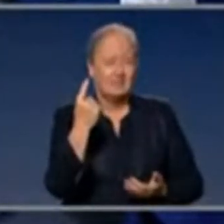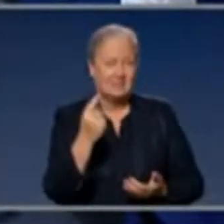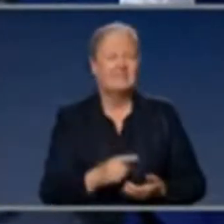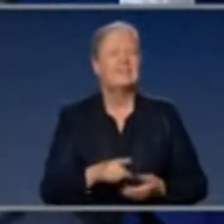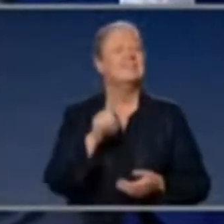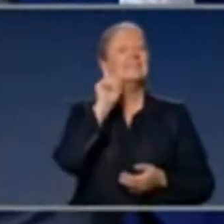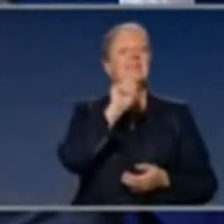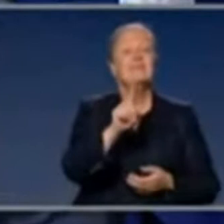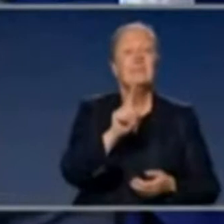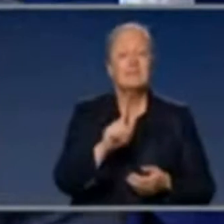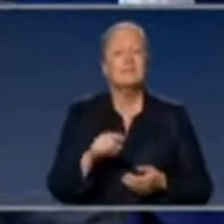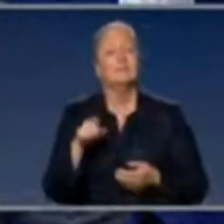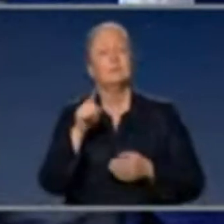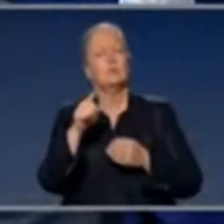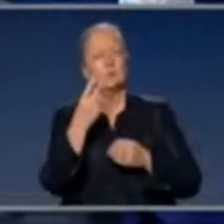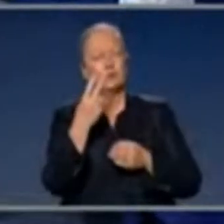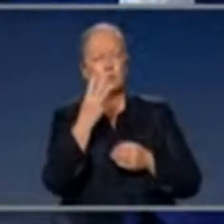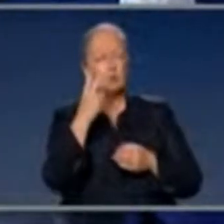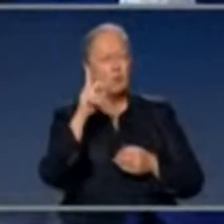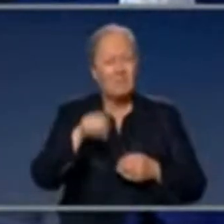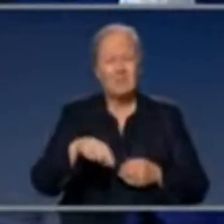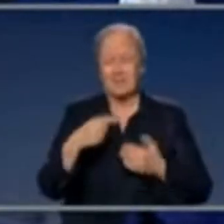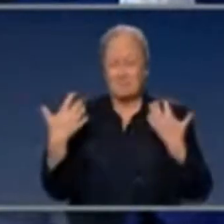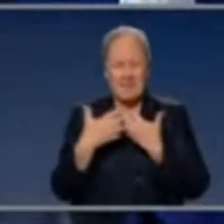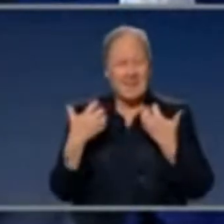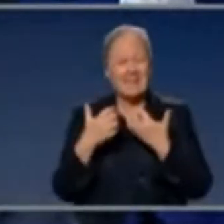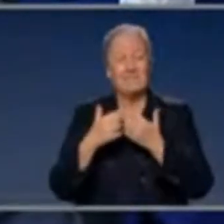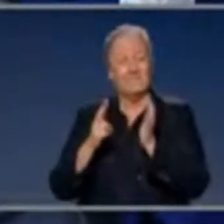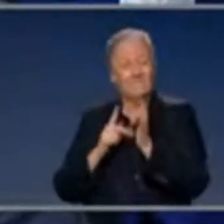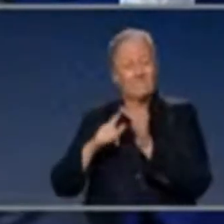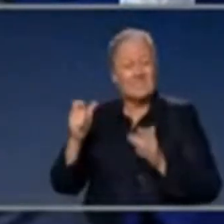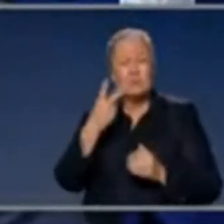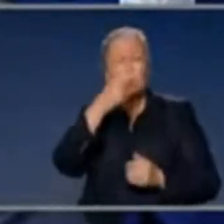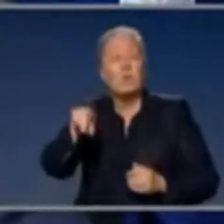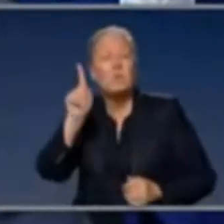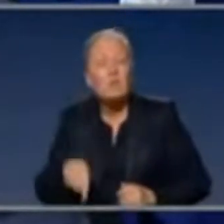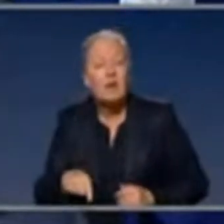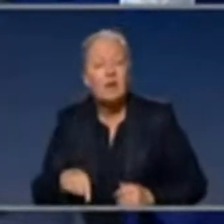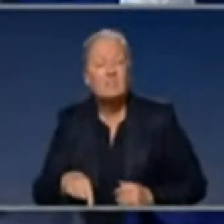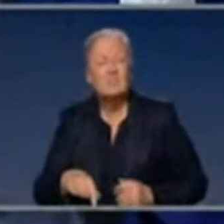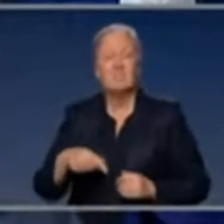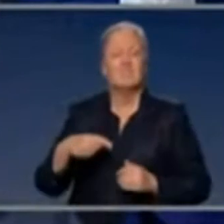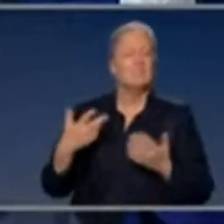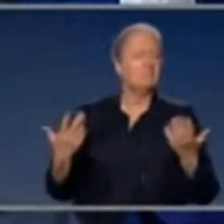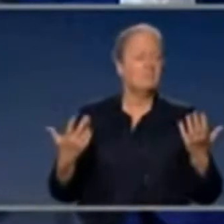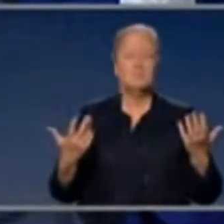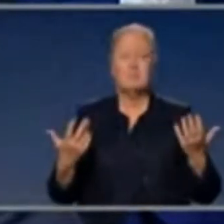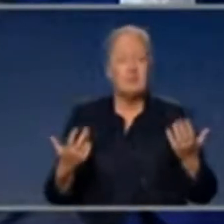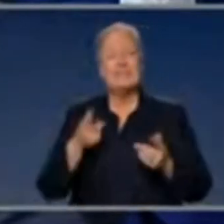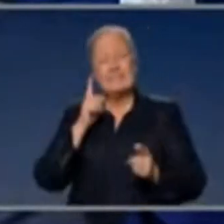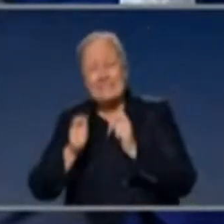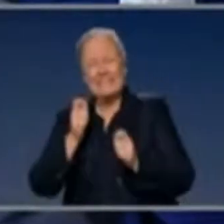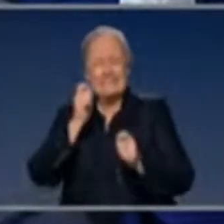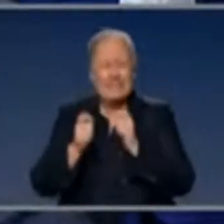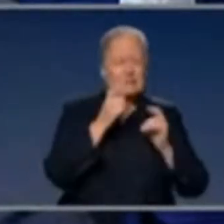tests yesterday. Victoria is running at about 20,000 tests. Other states are running at much less. And even where you have